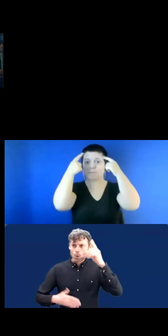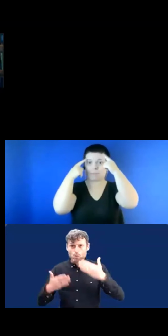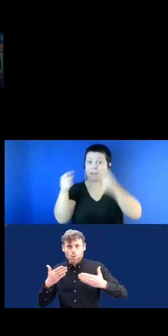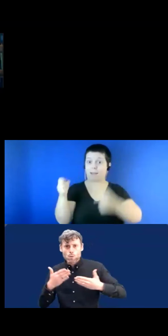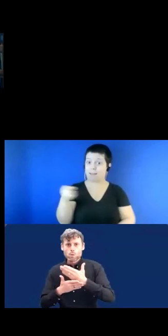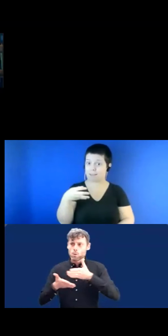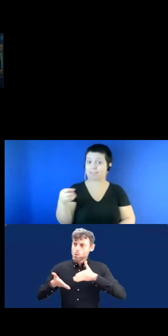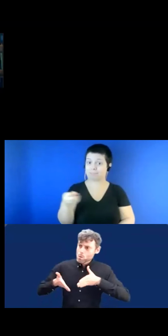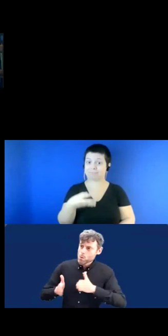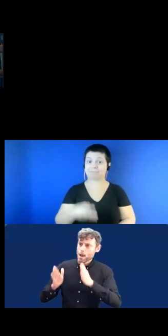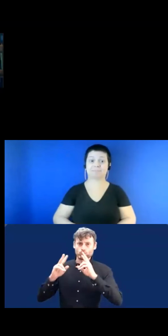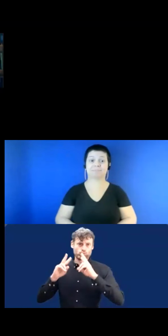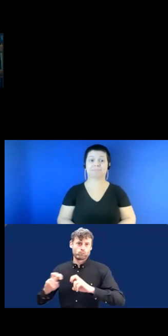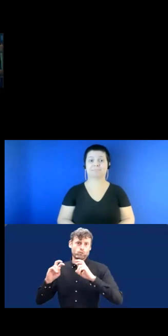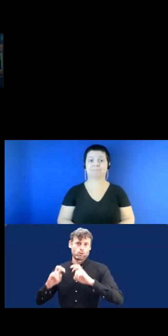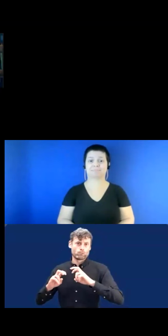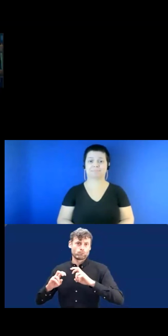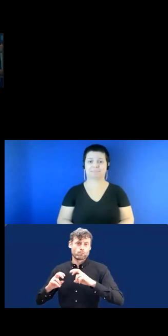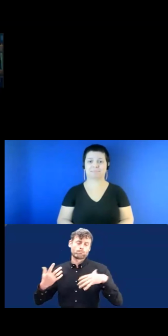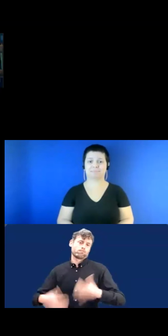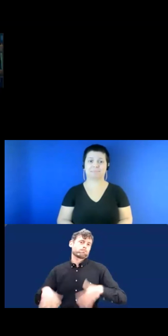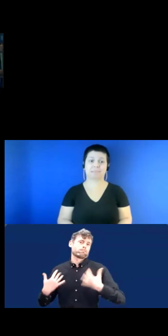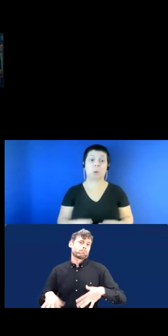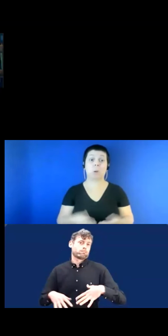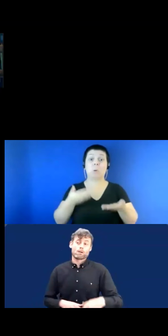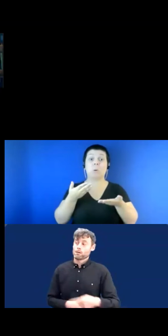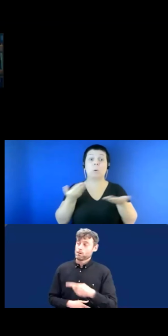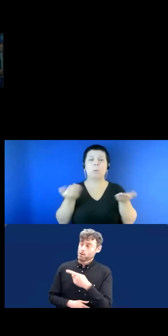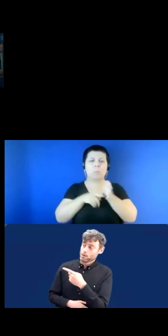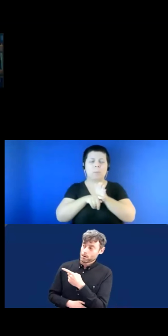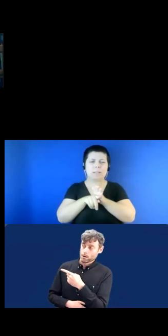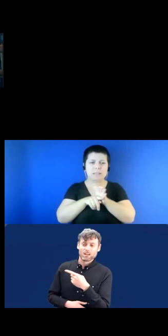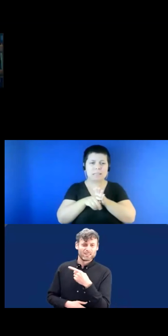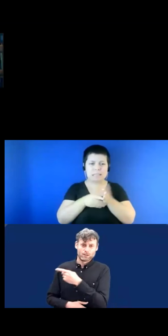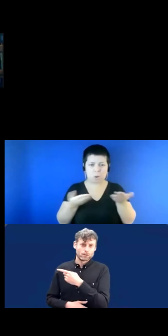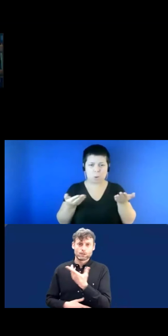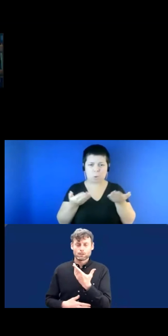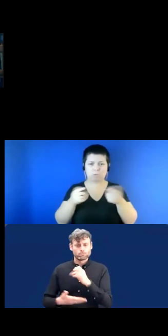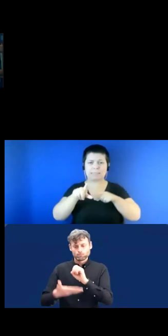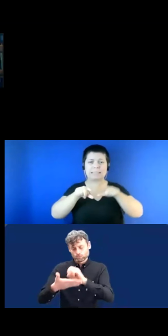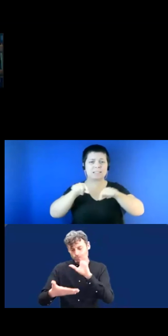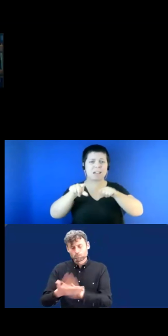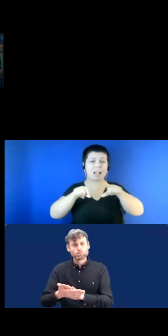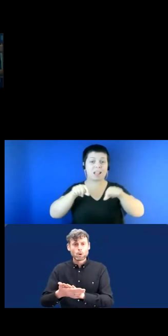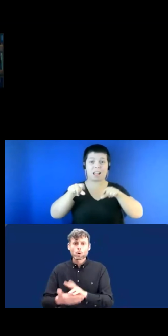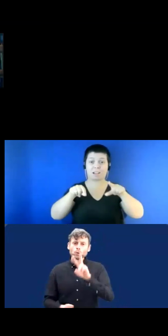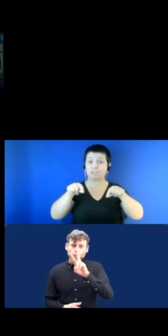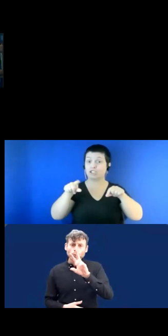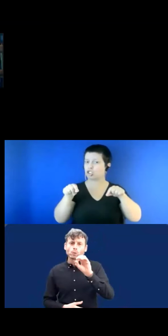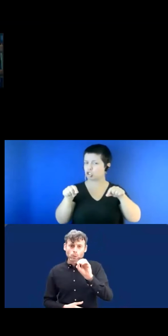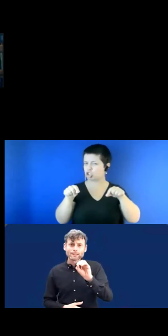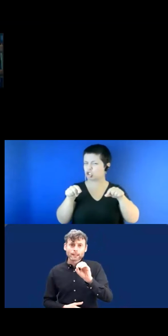The study of today are a very small selection, but they will cover